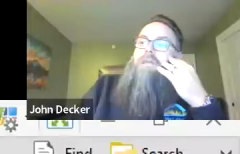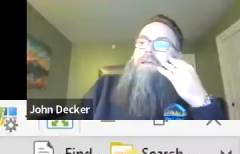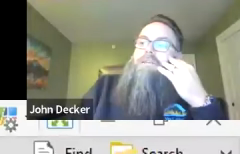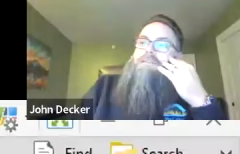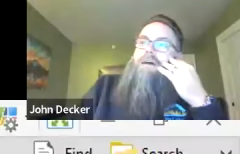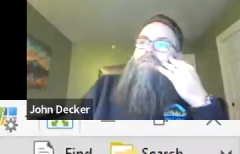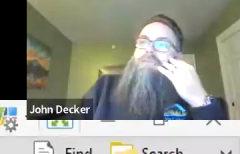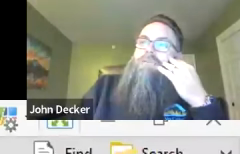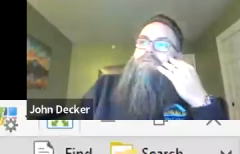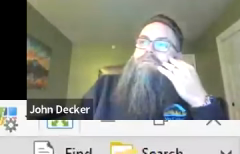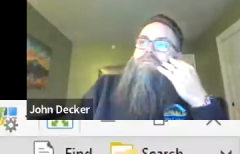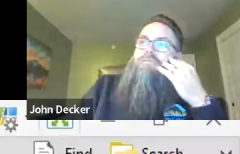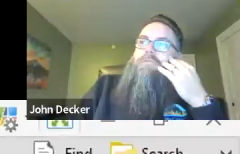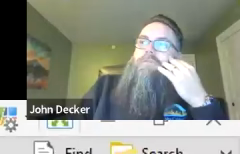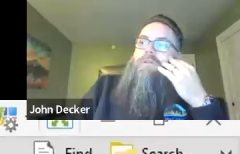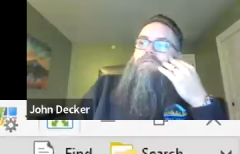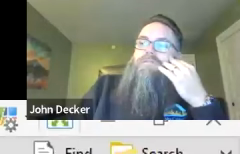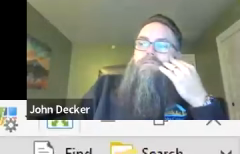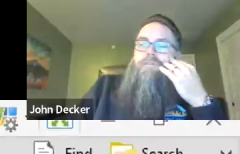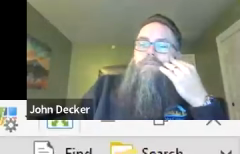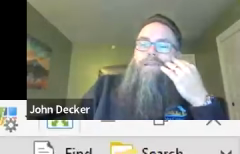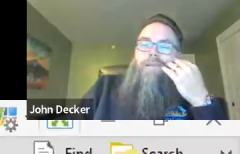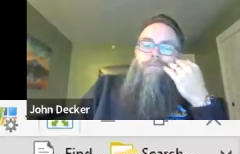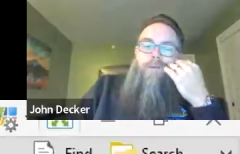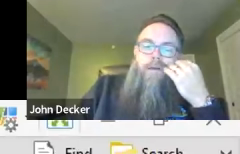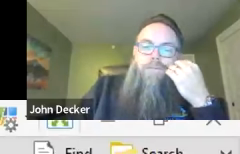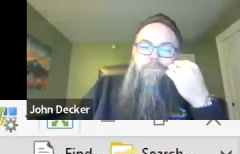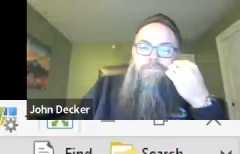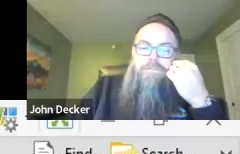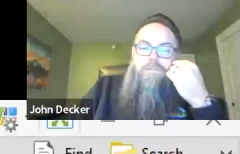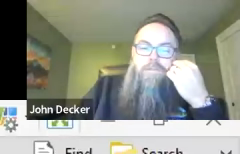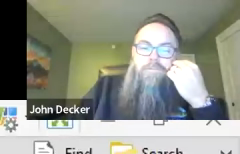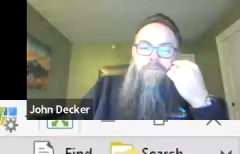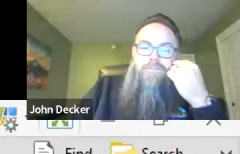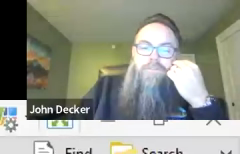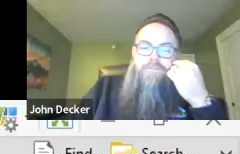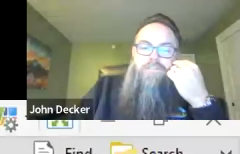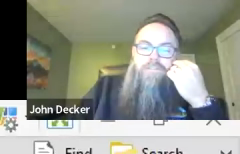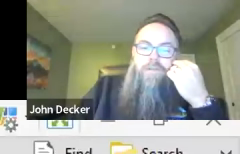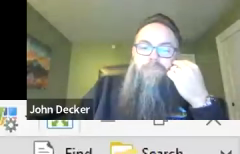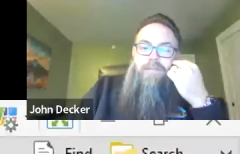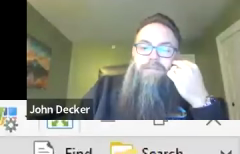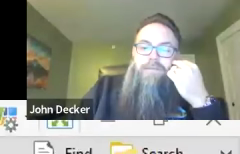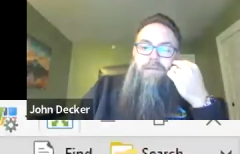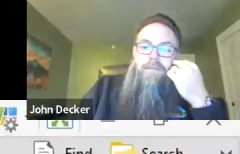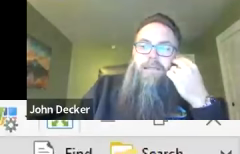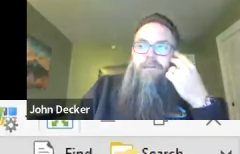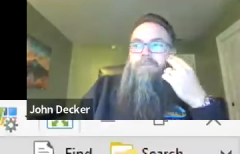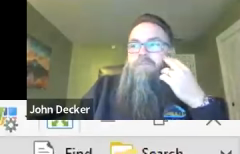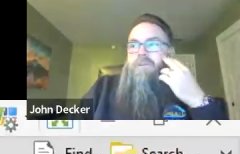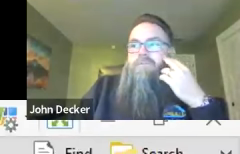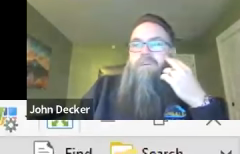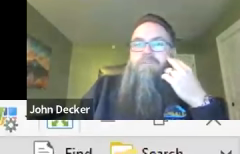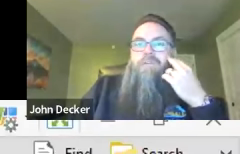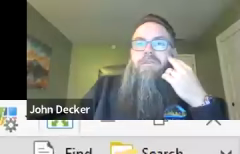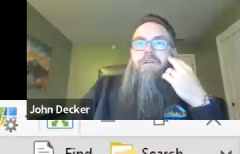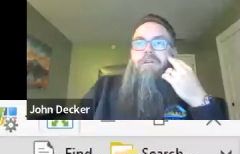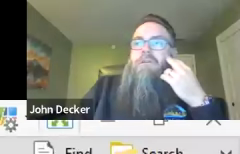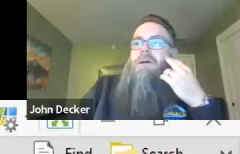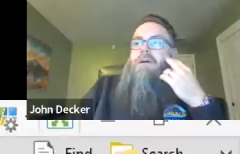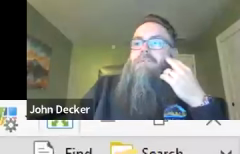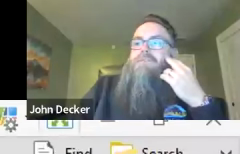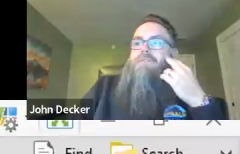it outlines that for those that will be vendored under Service Code 895, which is the public transportation companies, they will have a $3 and $5